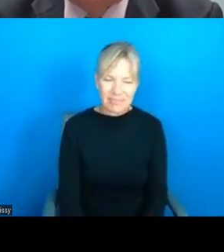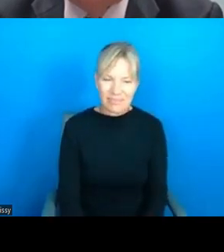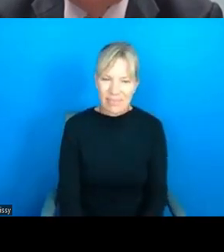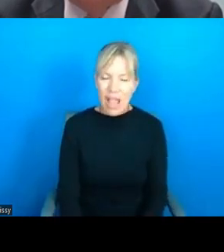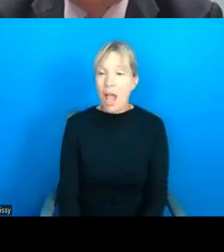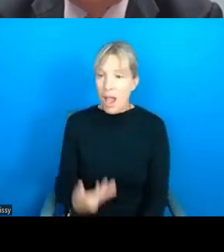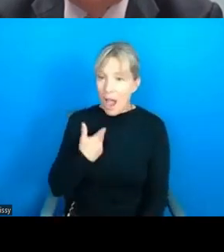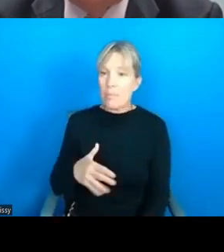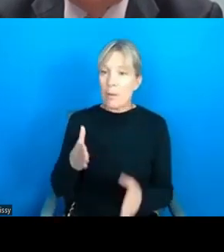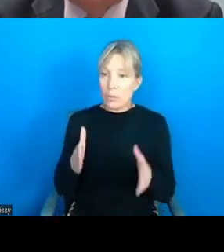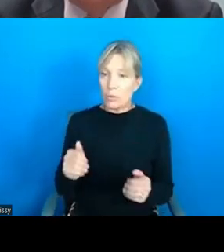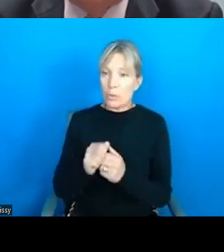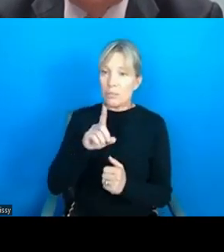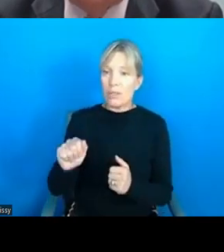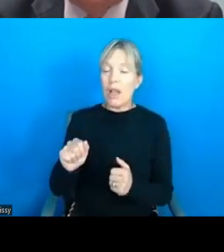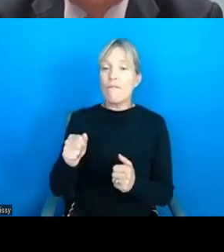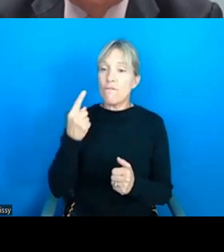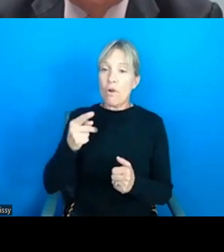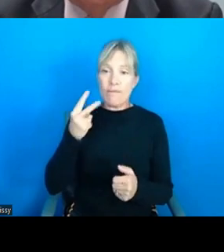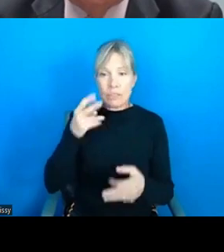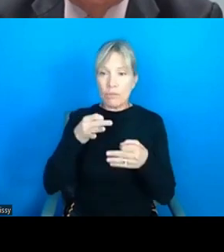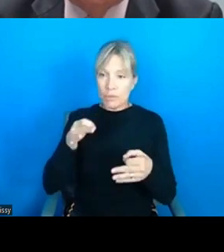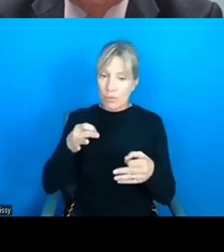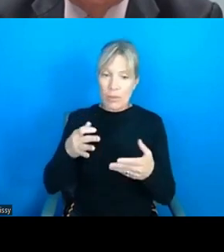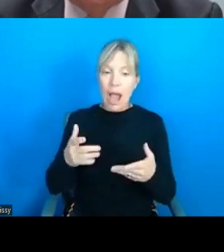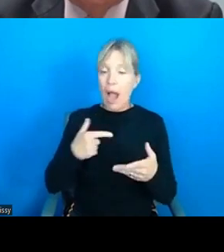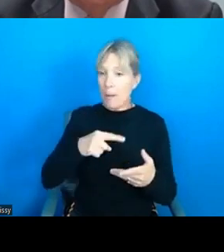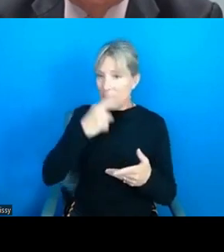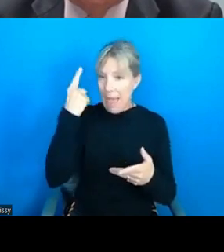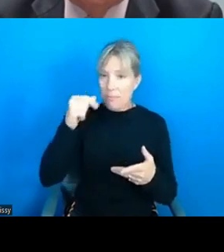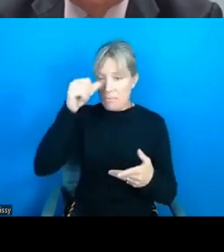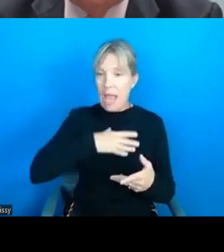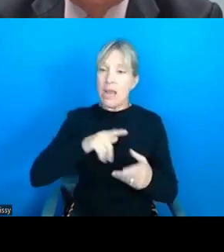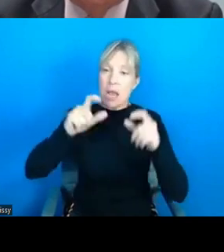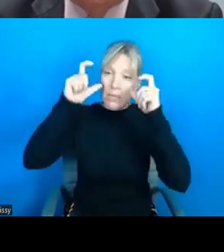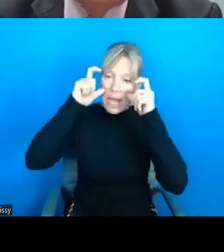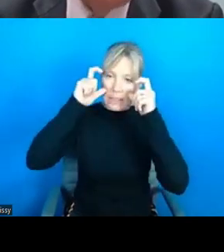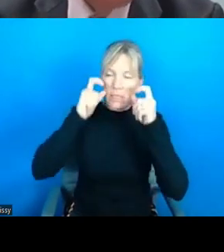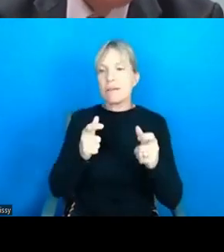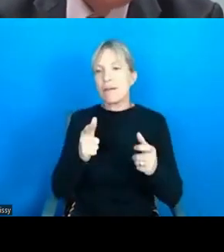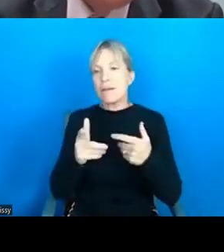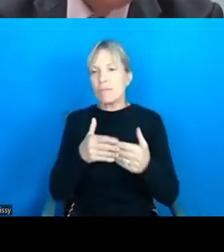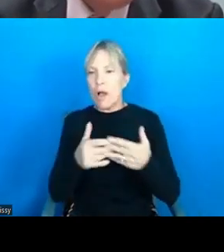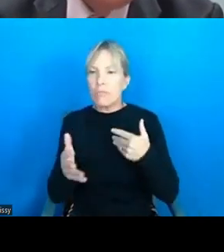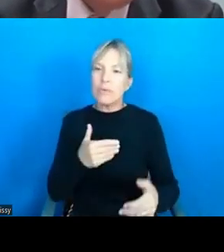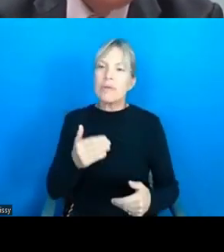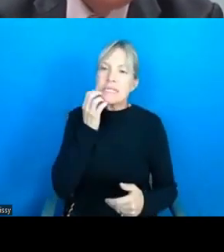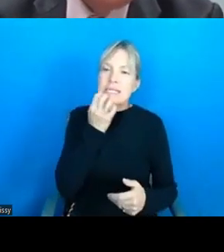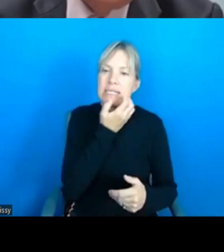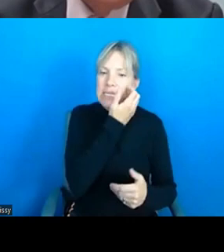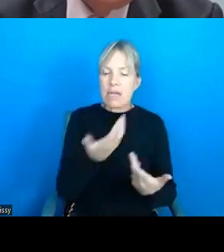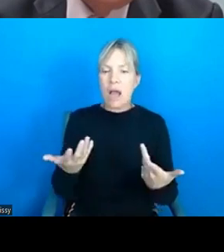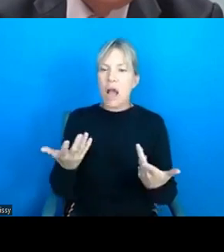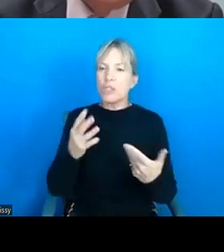with a disability for a visual description, I'm a Black man, glasses, salt and pepper beard with a checkered shirt on,